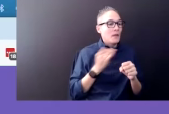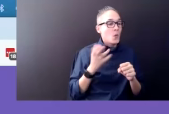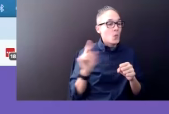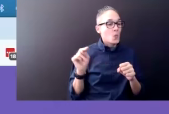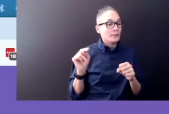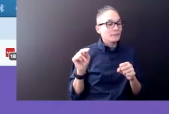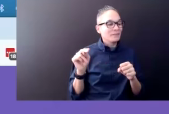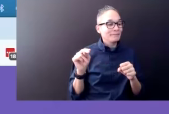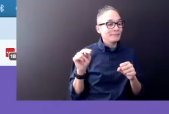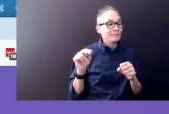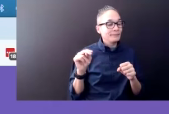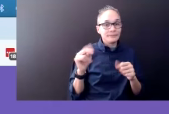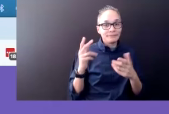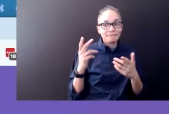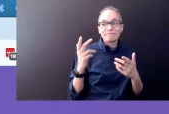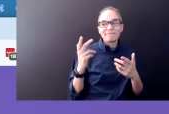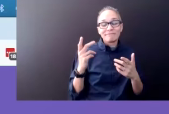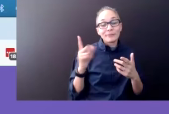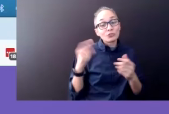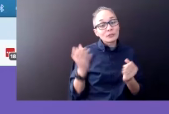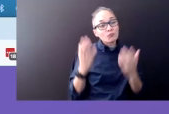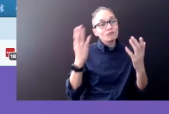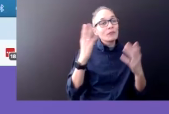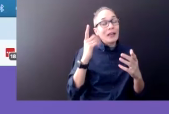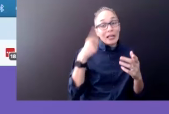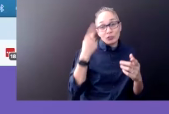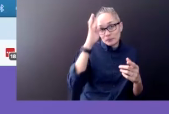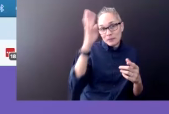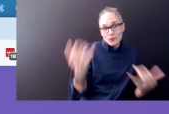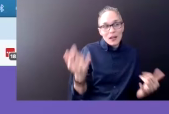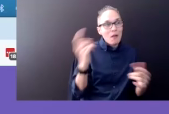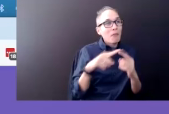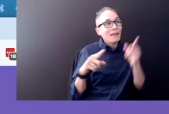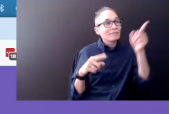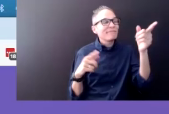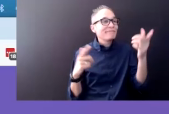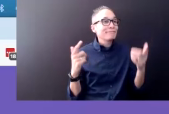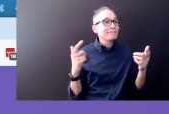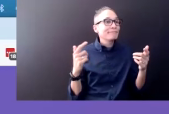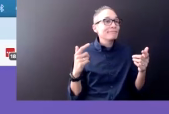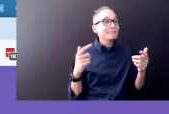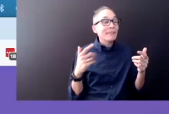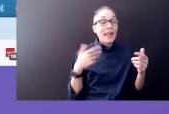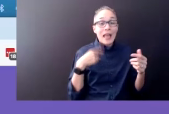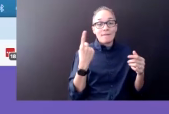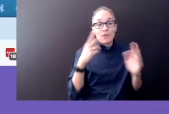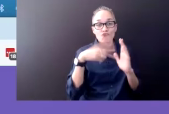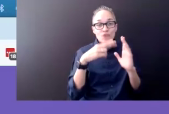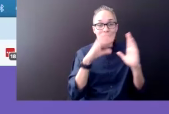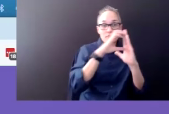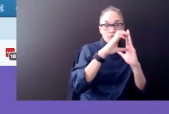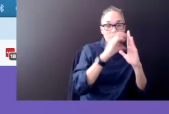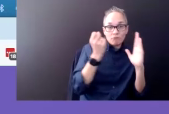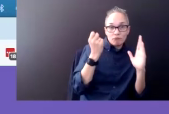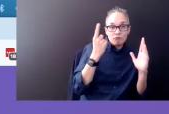like on the platform. Who knows? This is just a proposal. I just made it up. But essentially having like a reading comprehension or